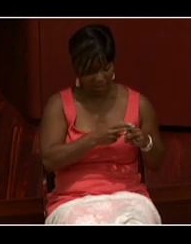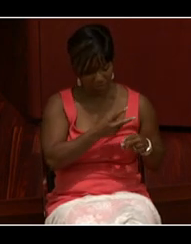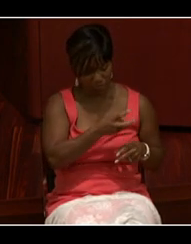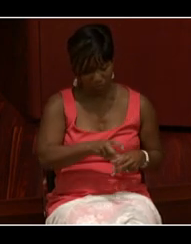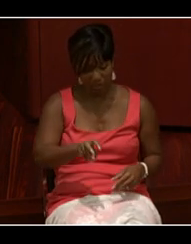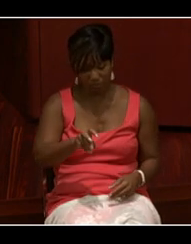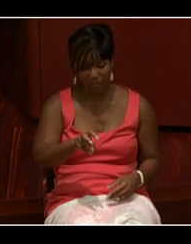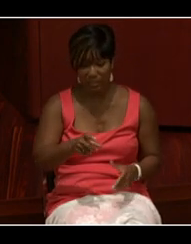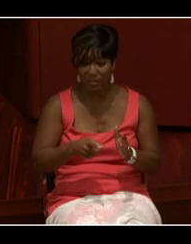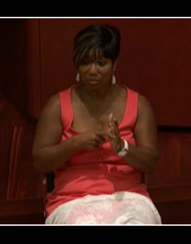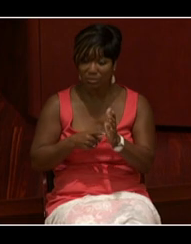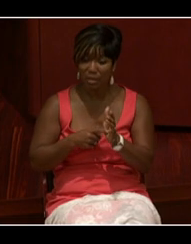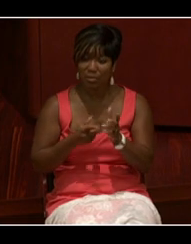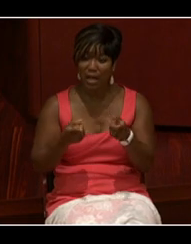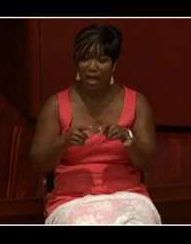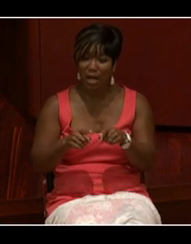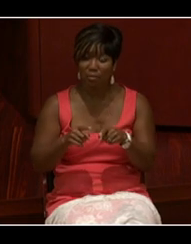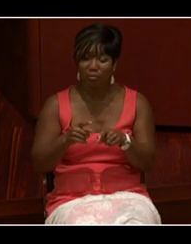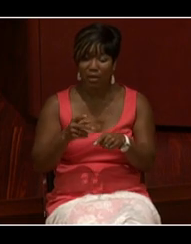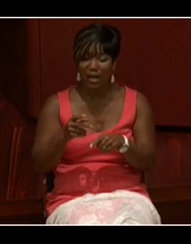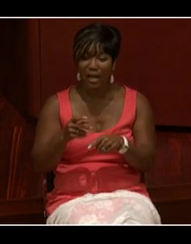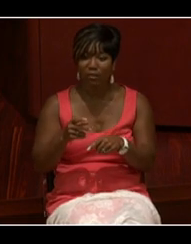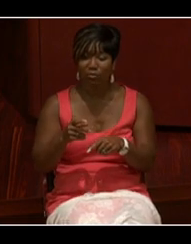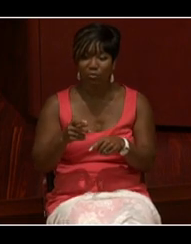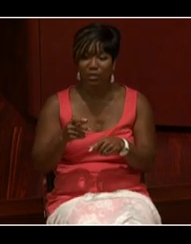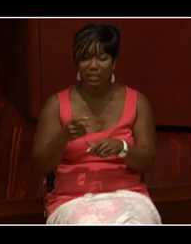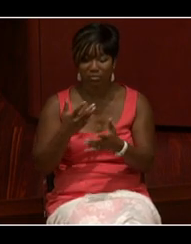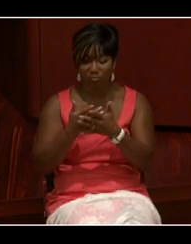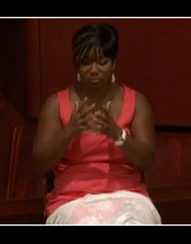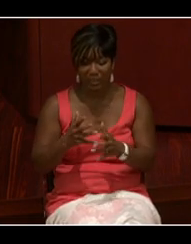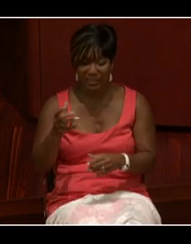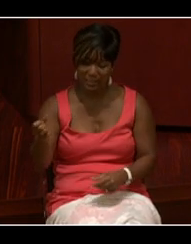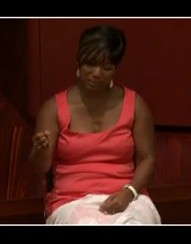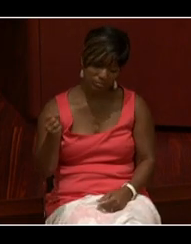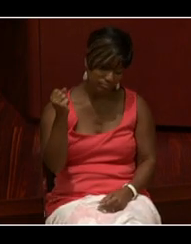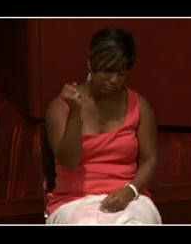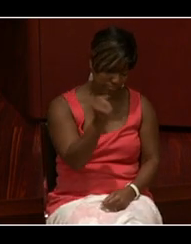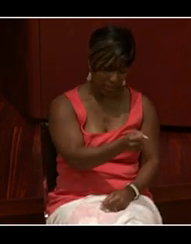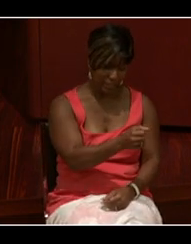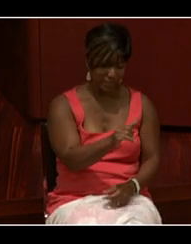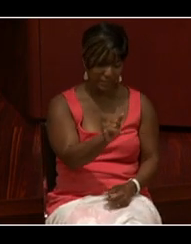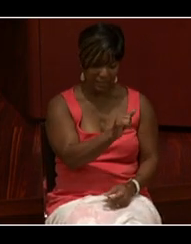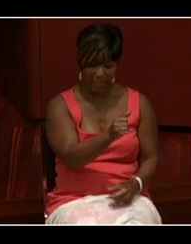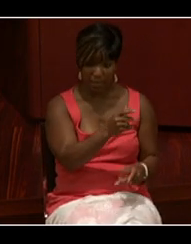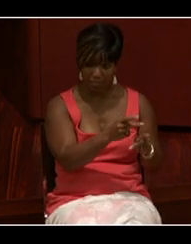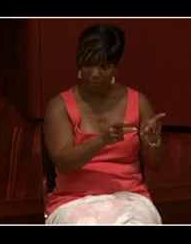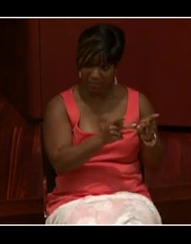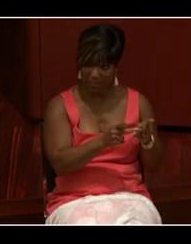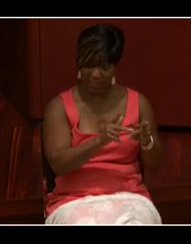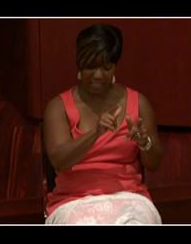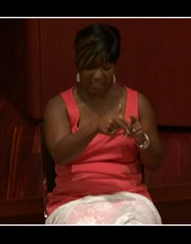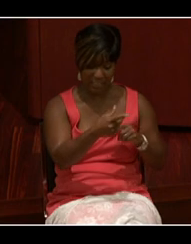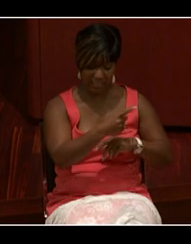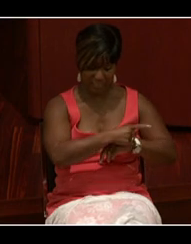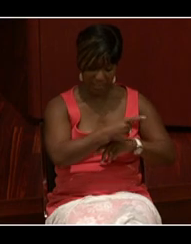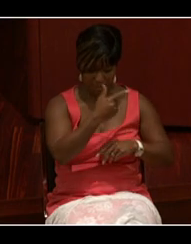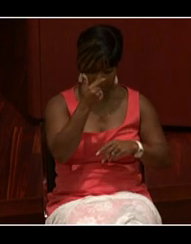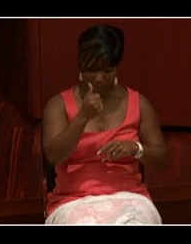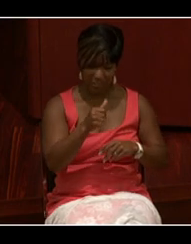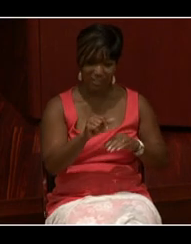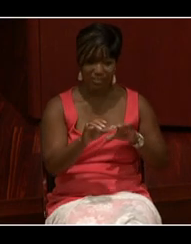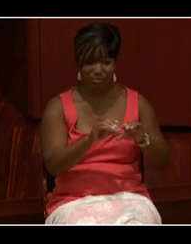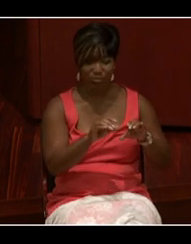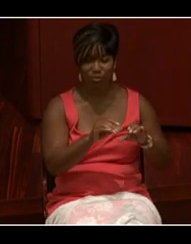Another time this occurs is when the inmate is sent back to the same institute at a later date for having been convicted of another